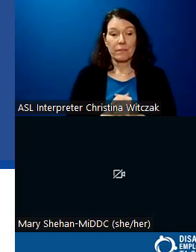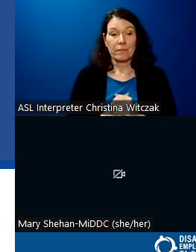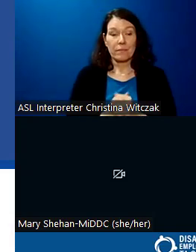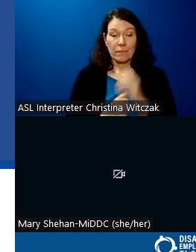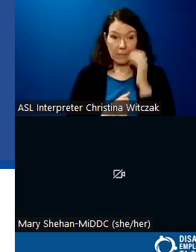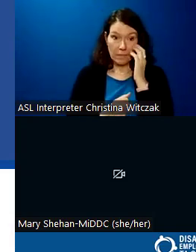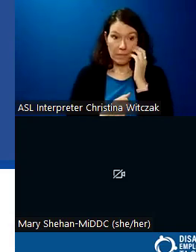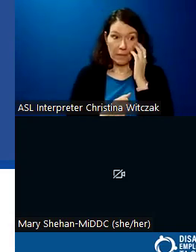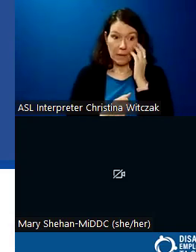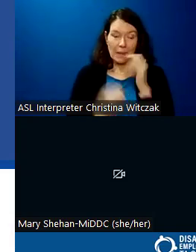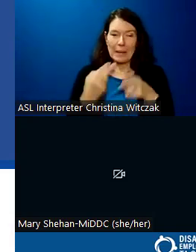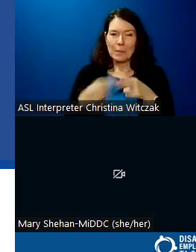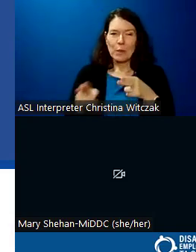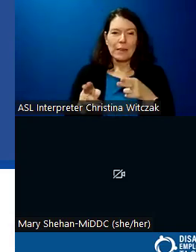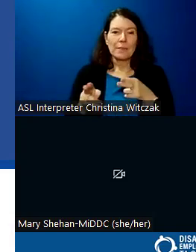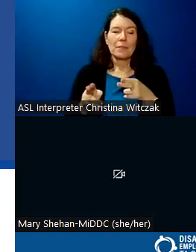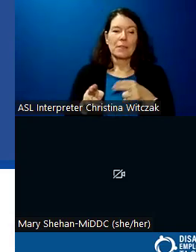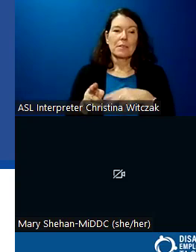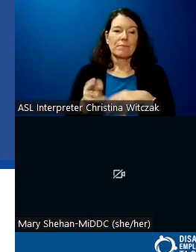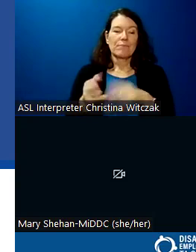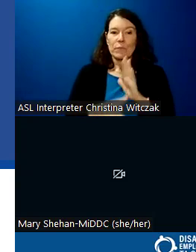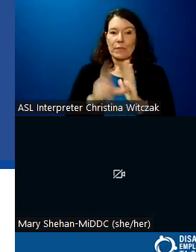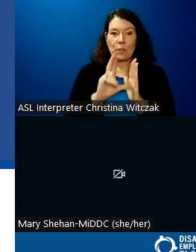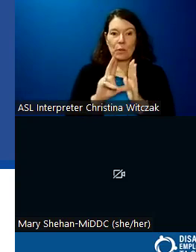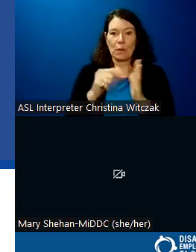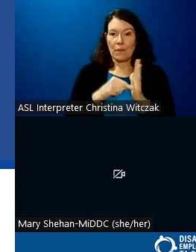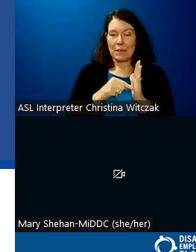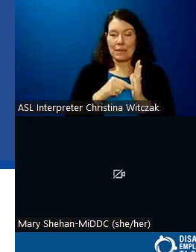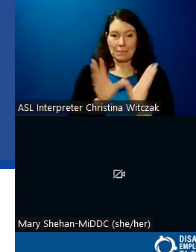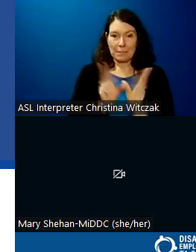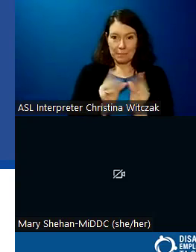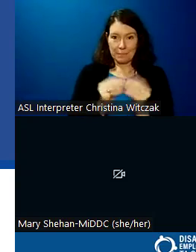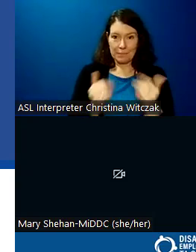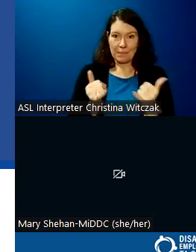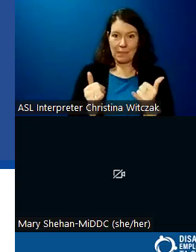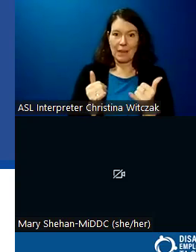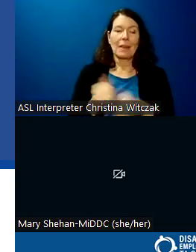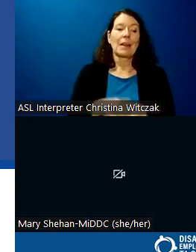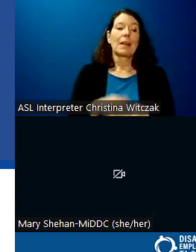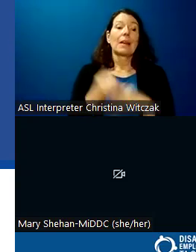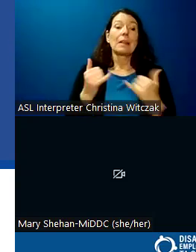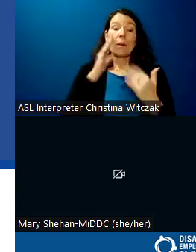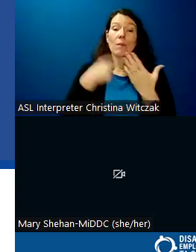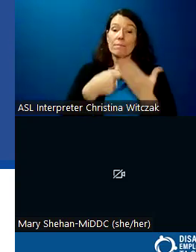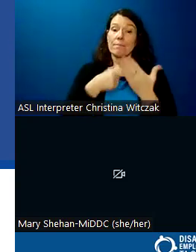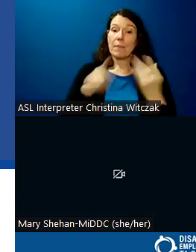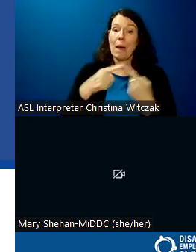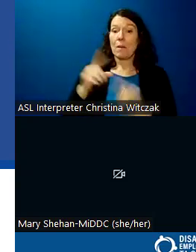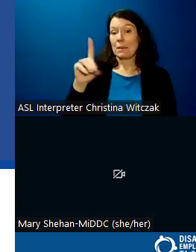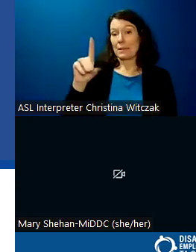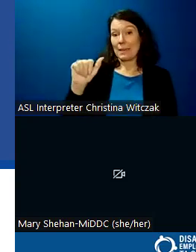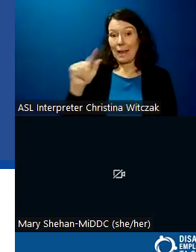All right, so a brief high-level overview of the series is really today we're going to focus on data points,